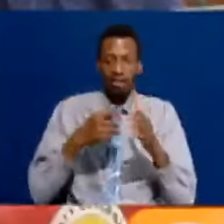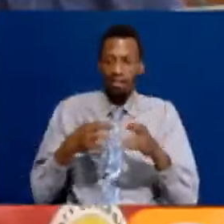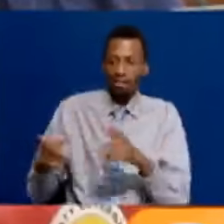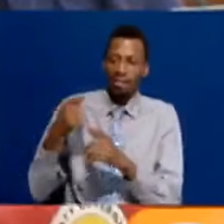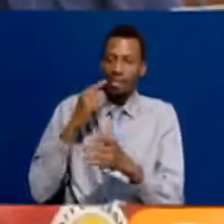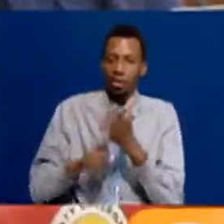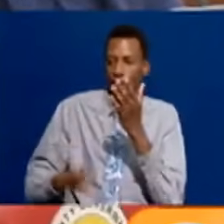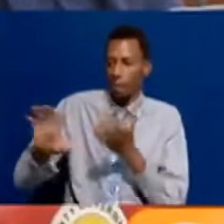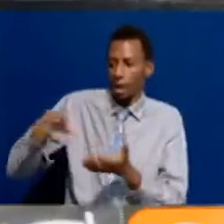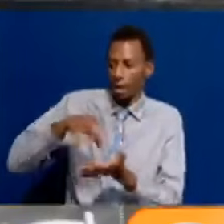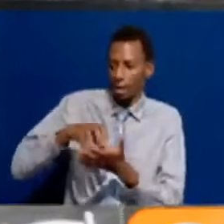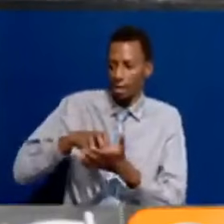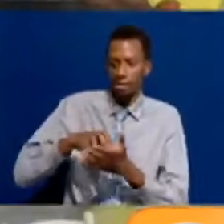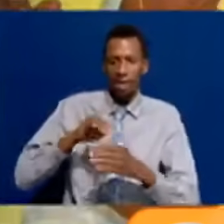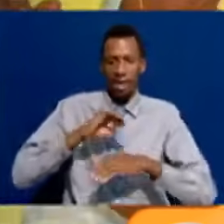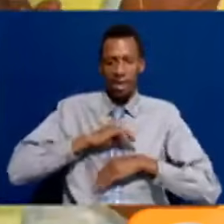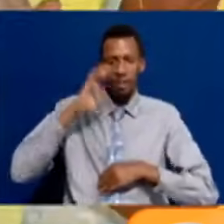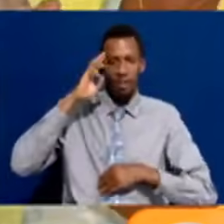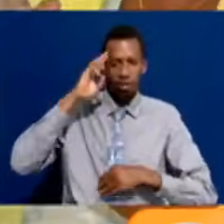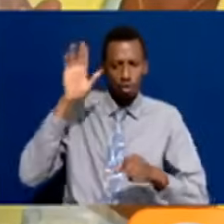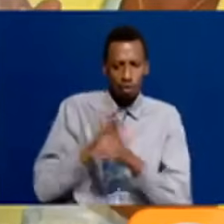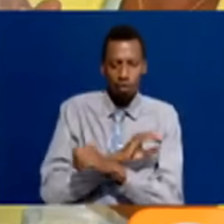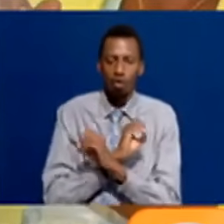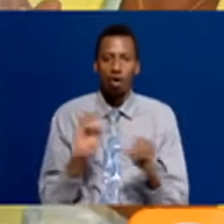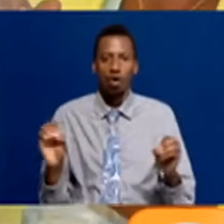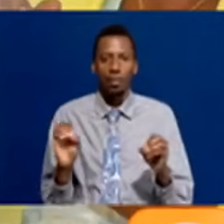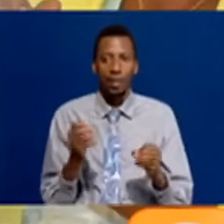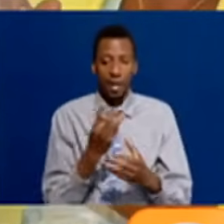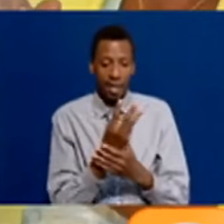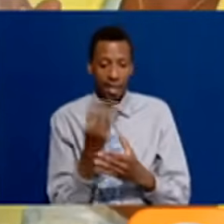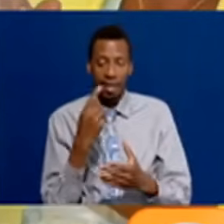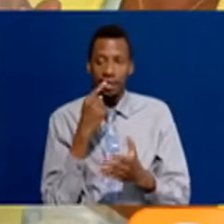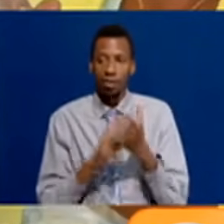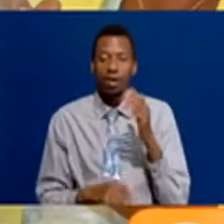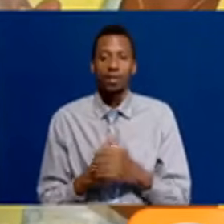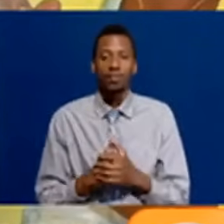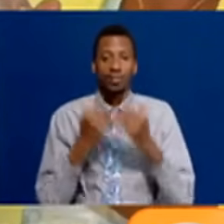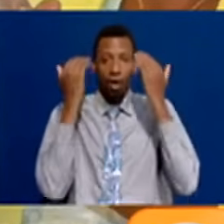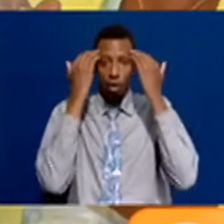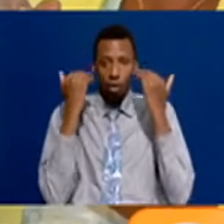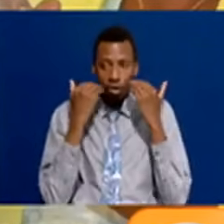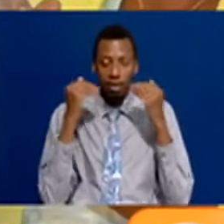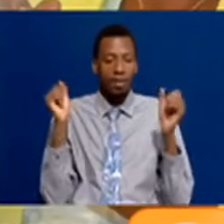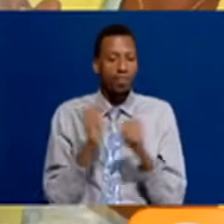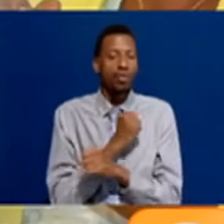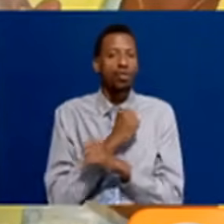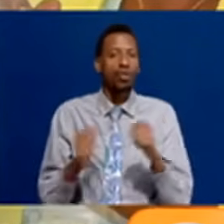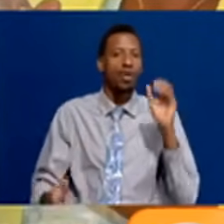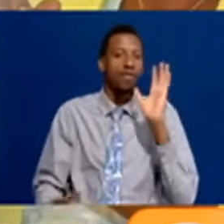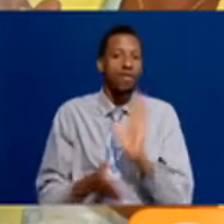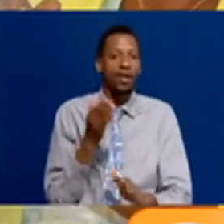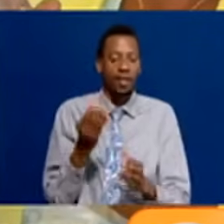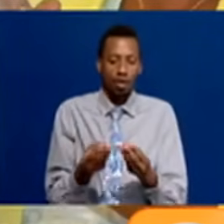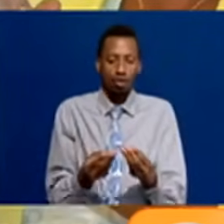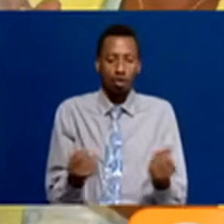lacked sufficient grounds. The three-judge bench saying, and I quote, the courts cannot in the first instance intervene